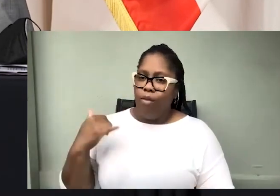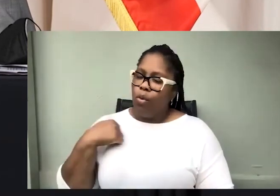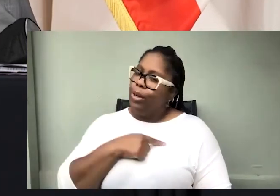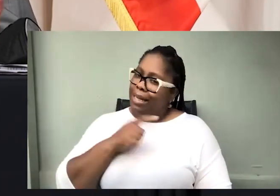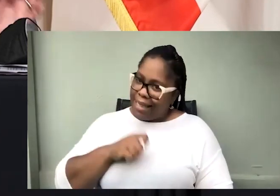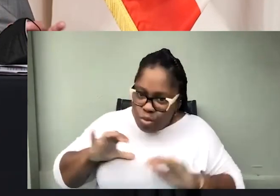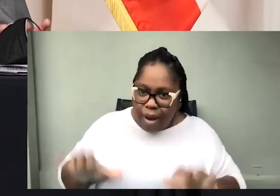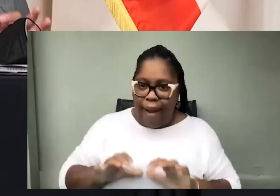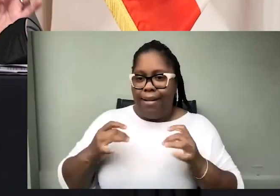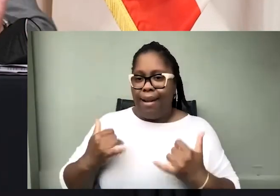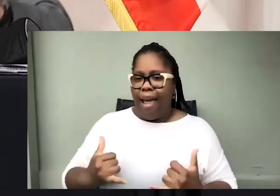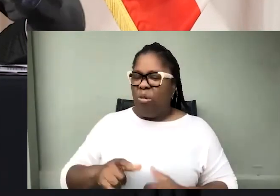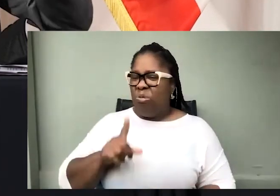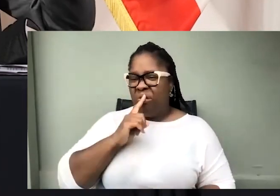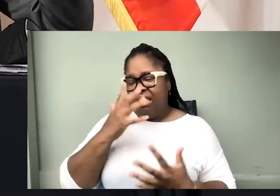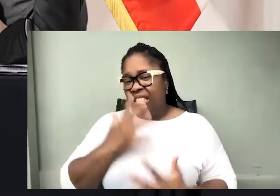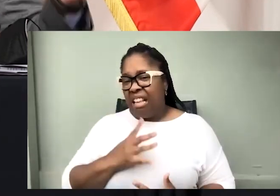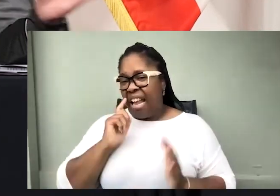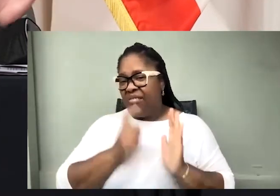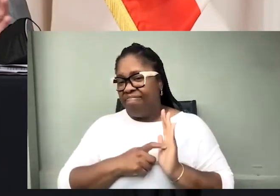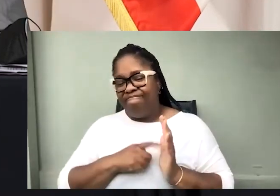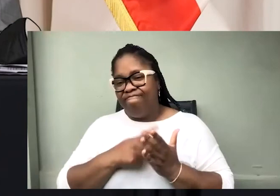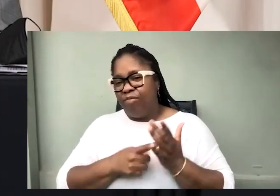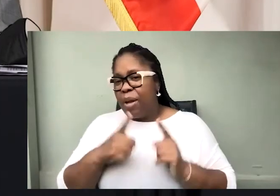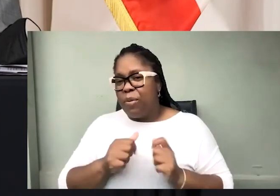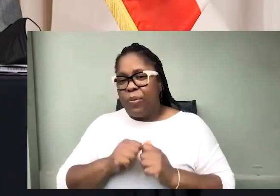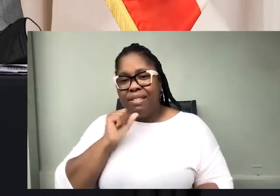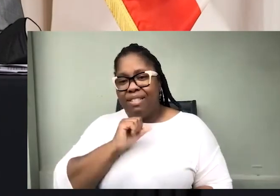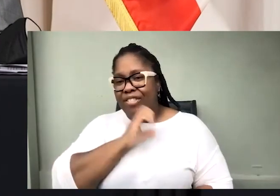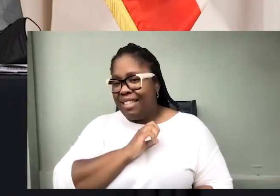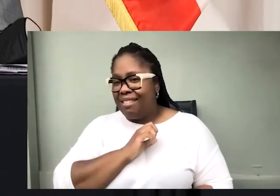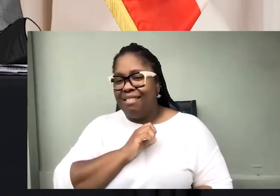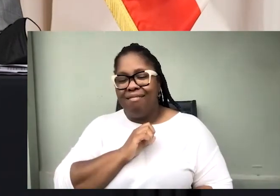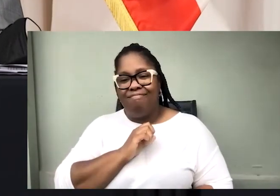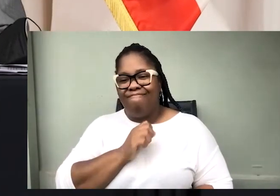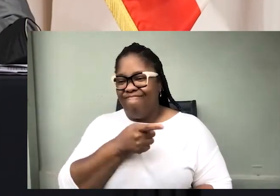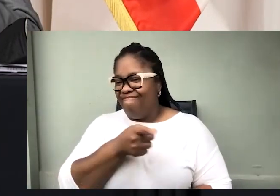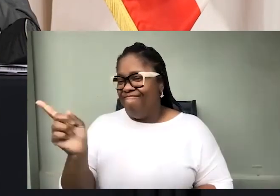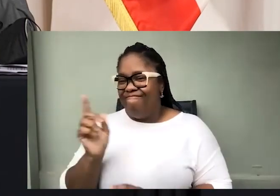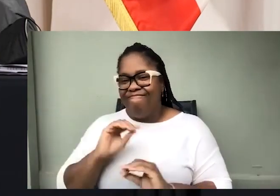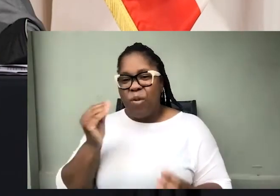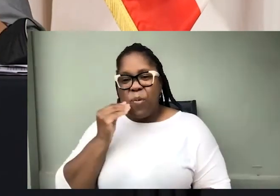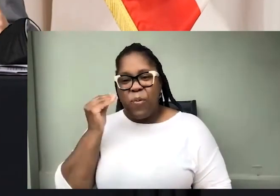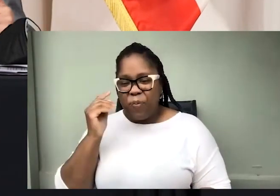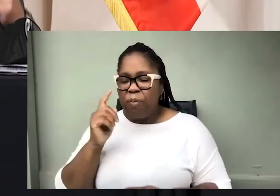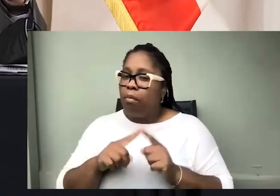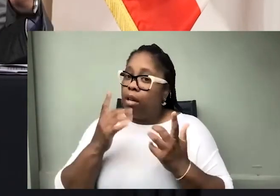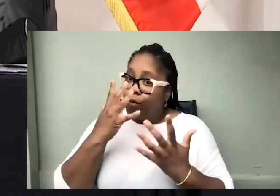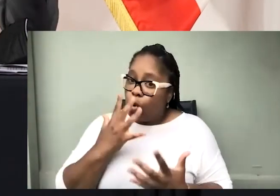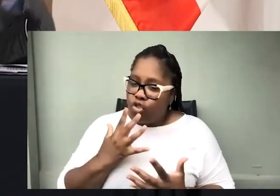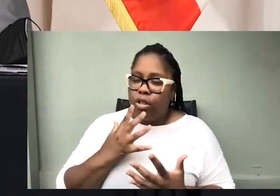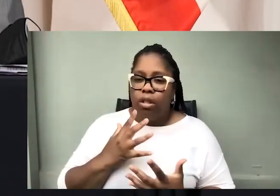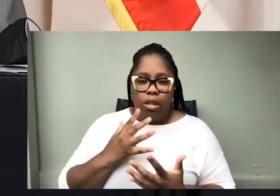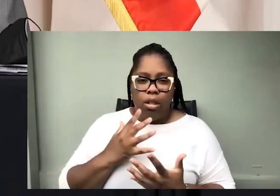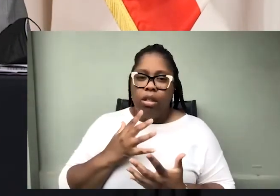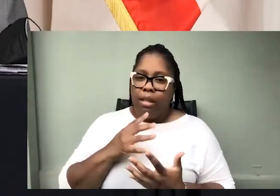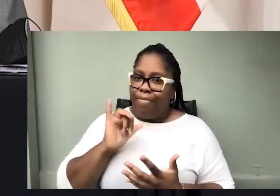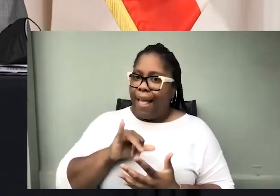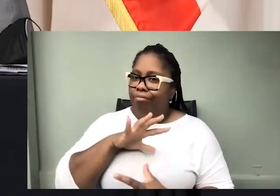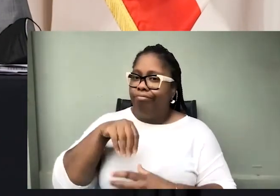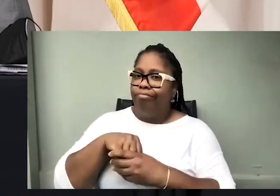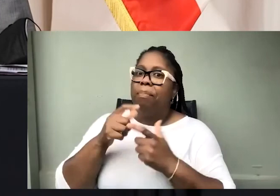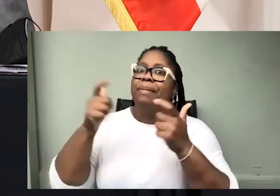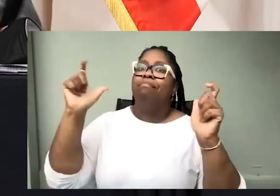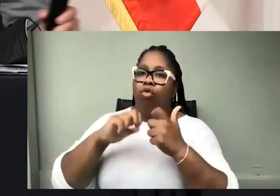so it's sad to see what's happening with the senior population and homelessness, but it is unfortunately part of a much bigger problem